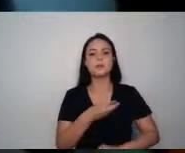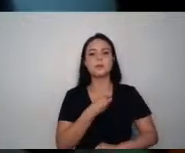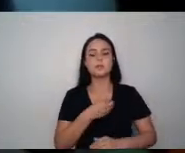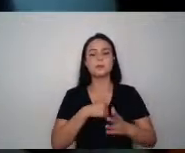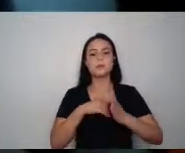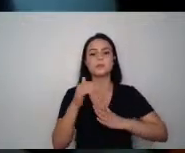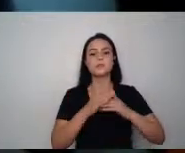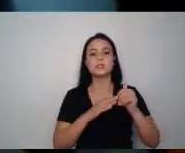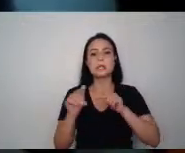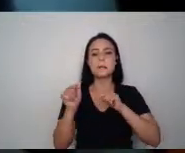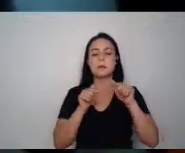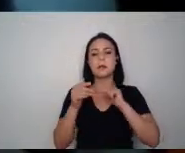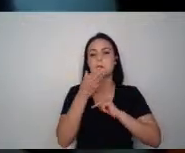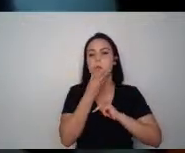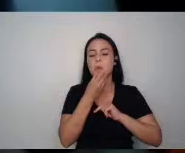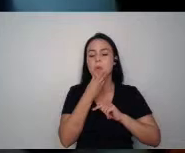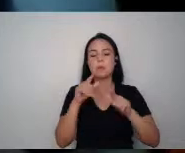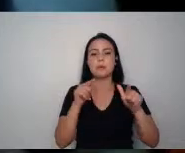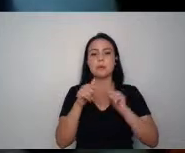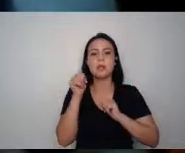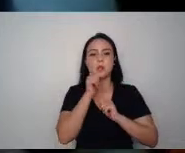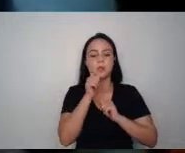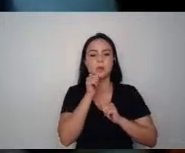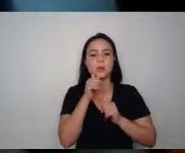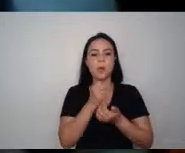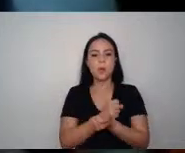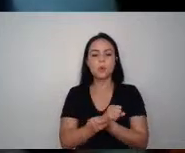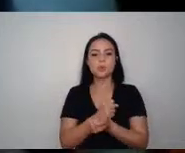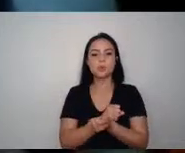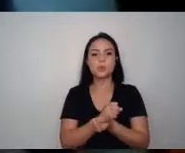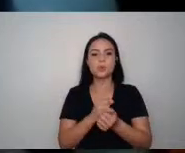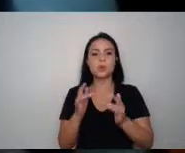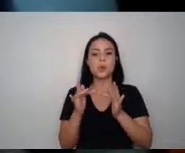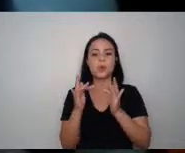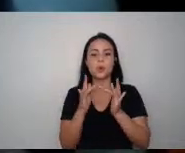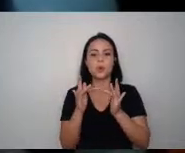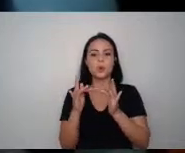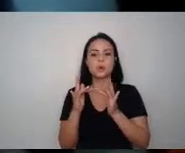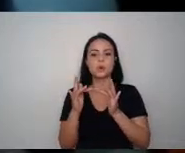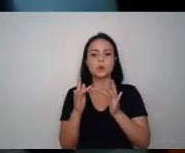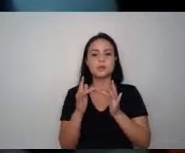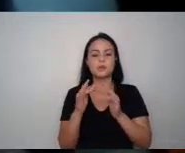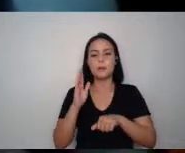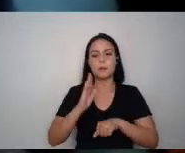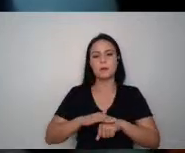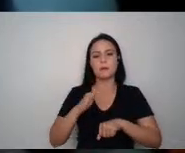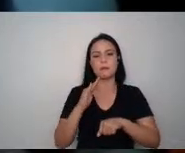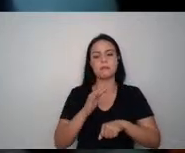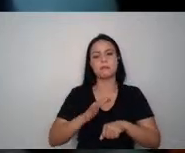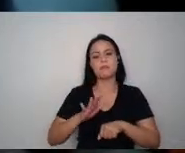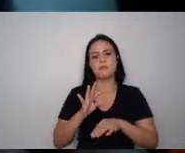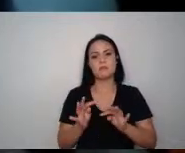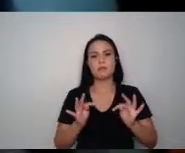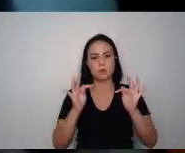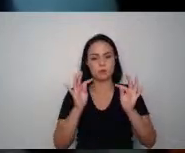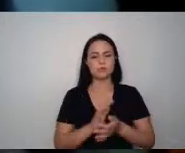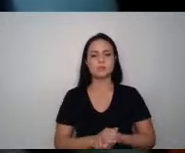Professional and social life is getting closer and closer. And with this